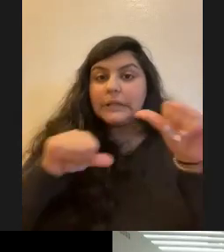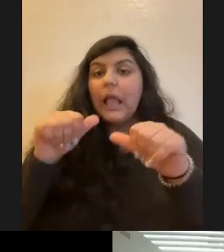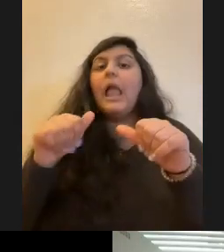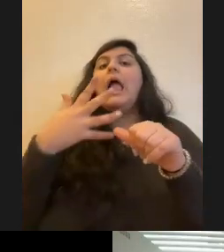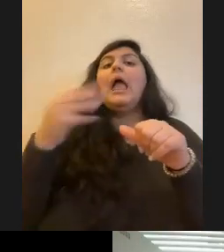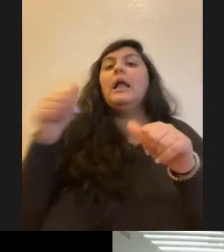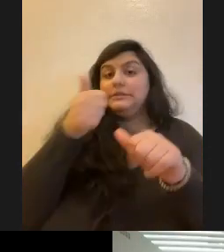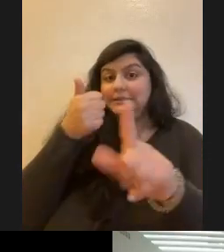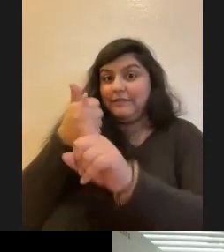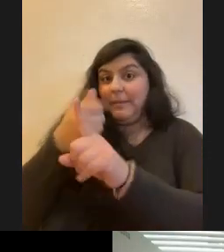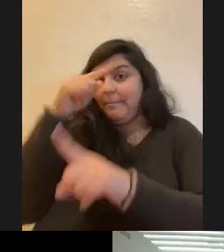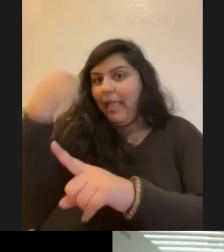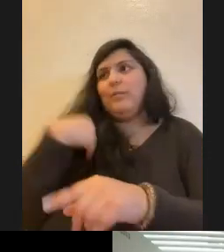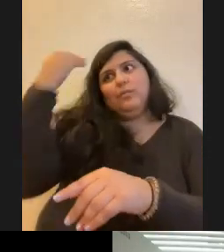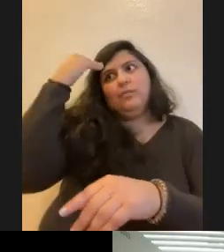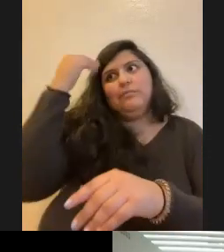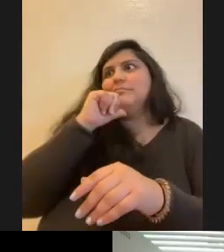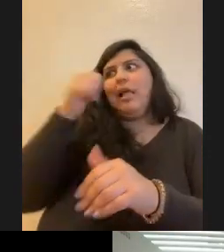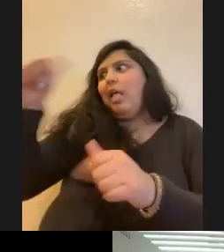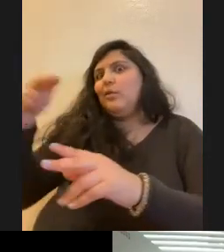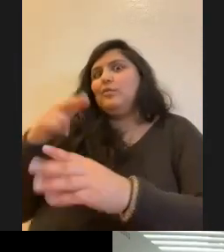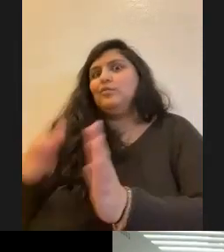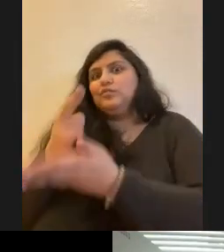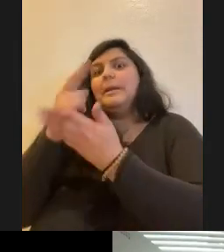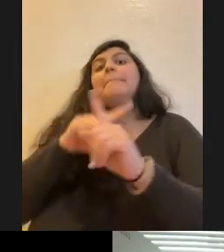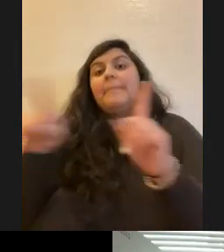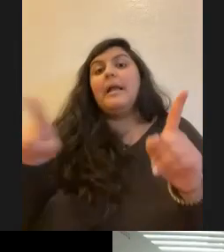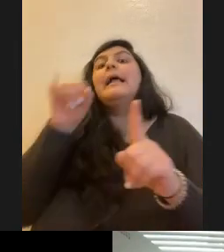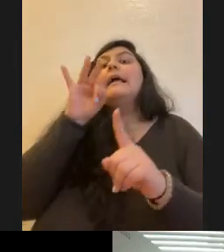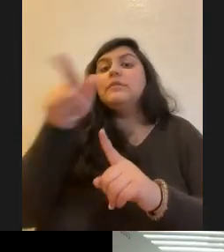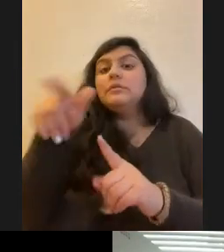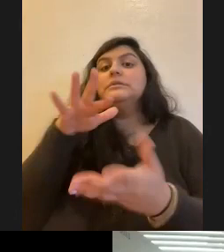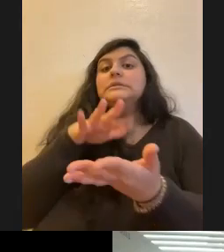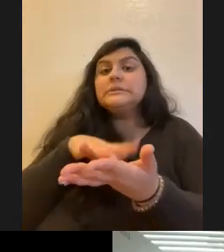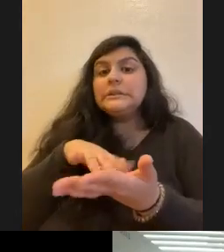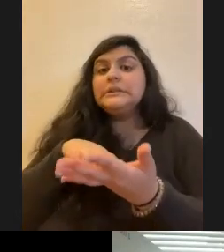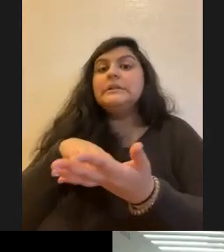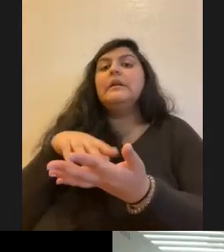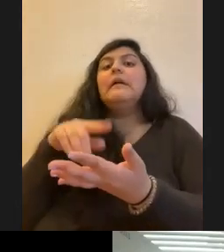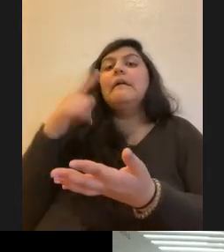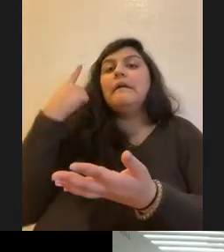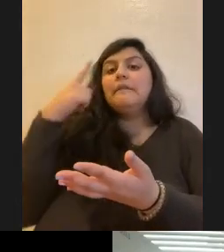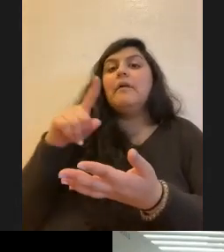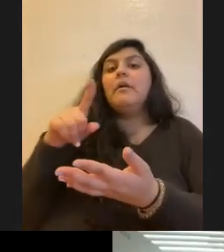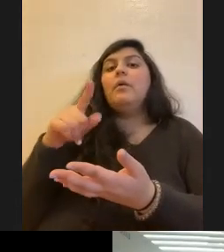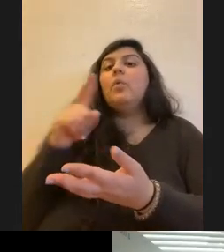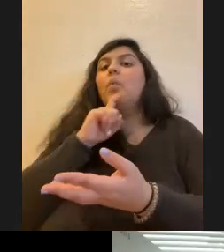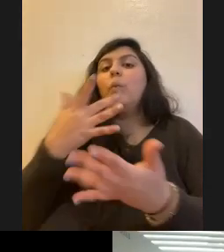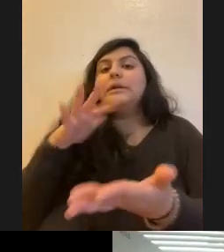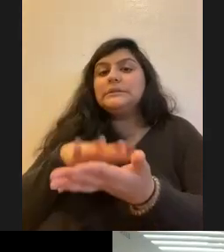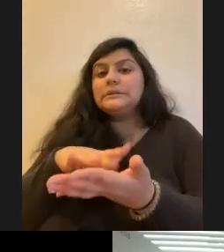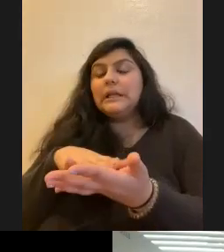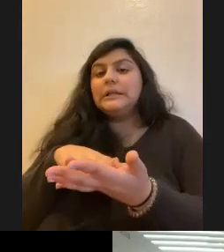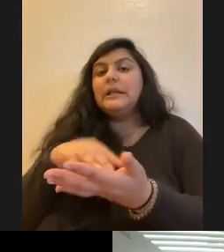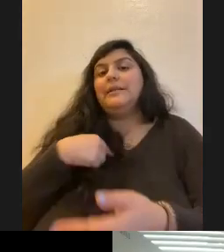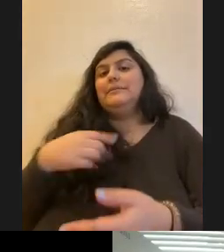Black, sorry, I don't know a lot of the resources, but there's definitely a lot of resources for affinity groups, for people who are interested in marine science. But particularly, I'm a